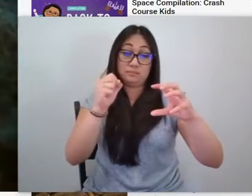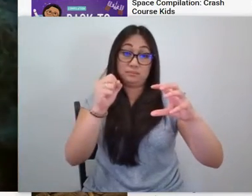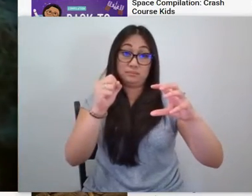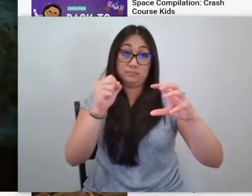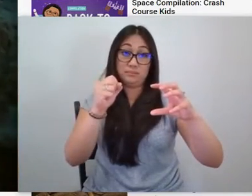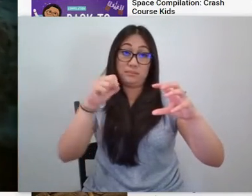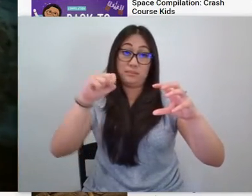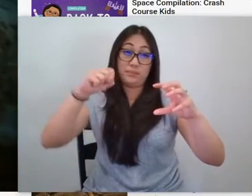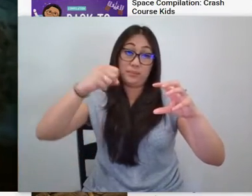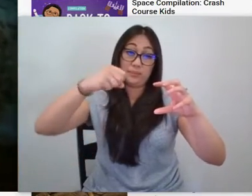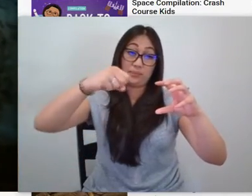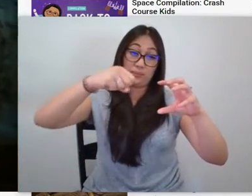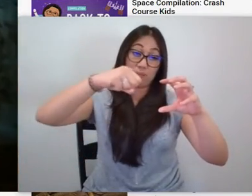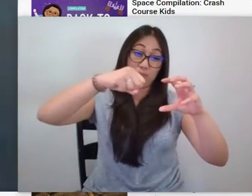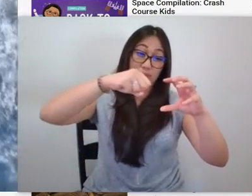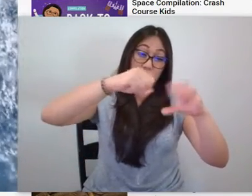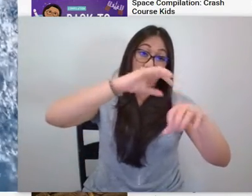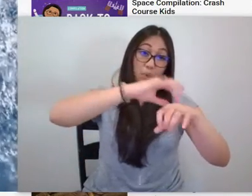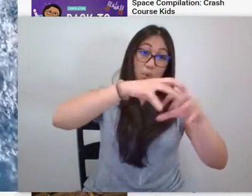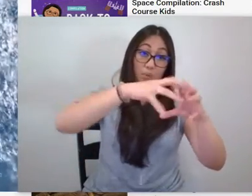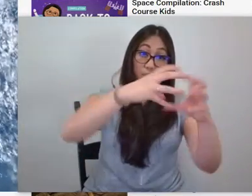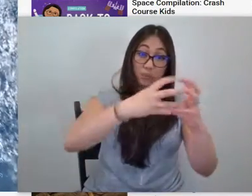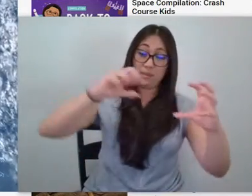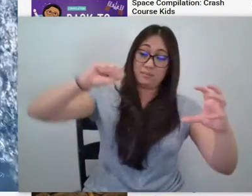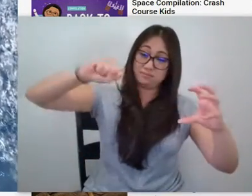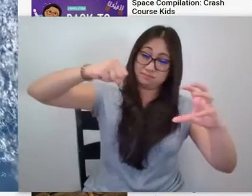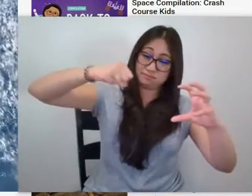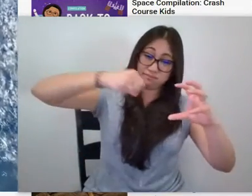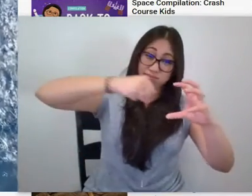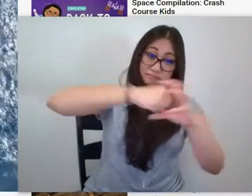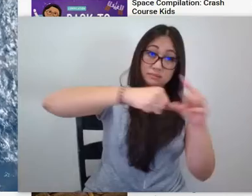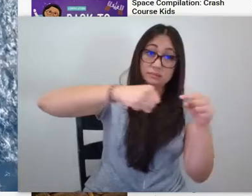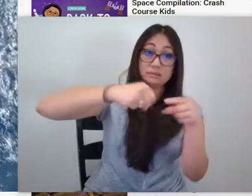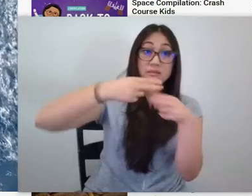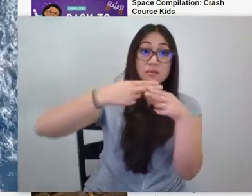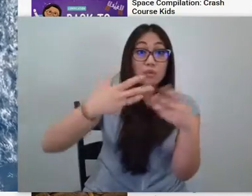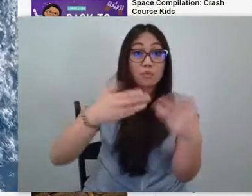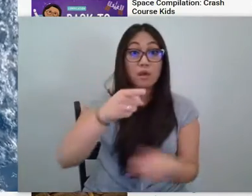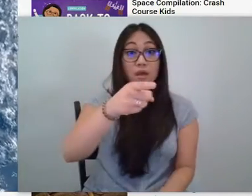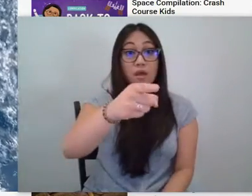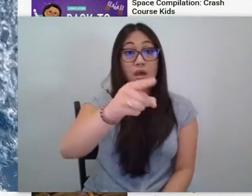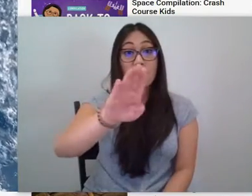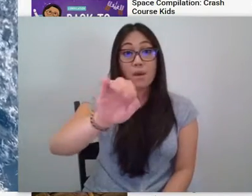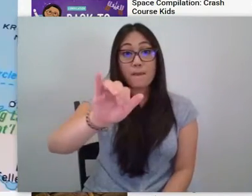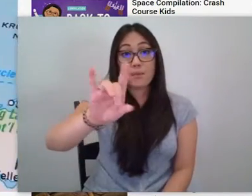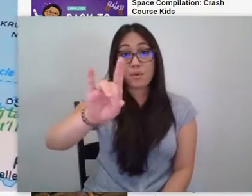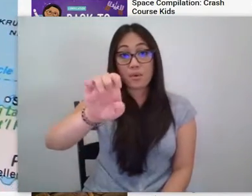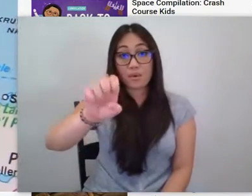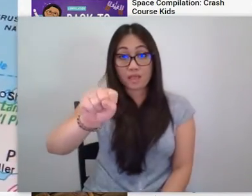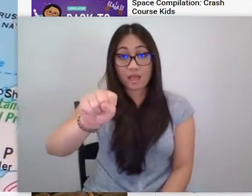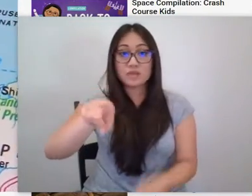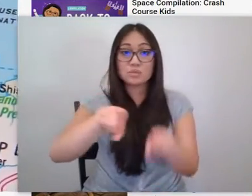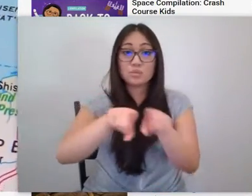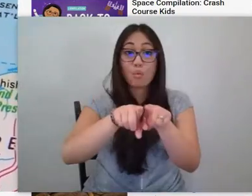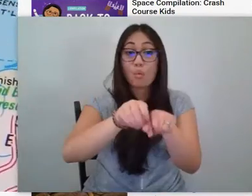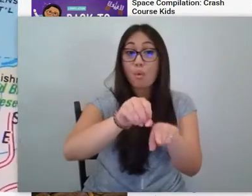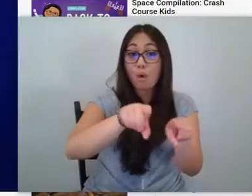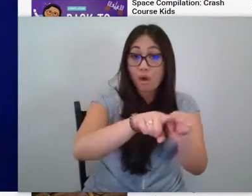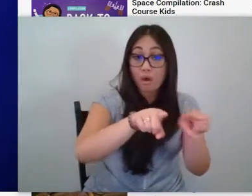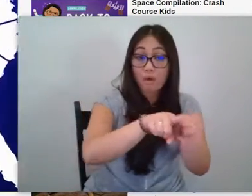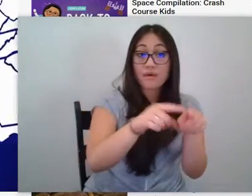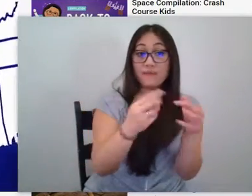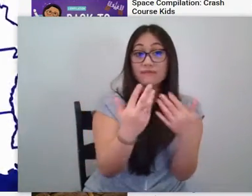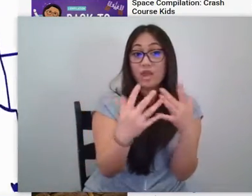falls to the Earth. These are called bolides or fireballs because they are so bright. Parts of Russia